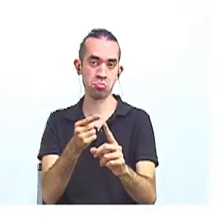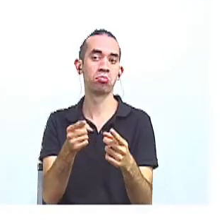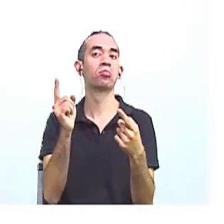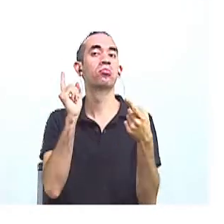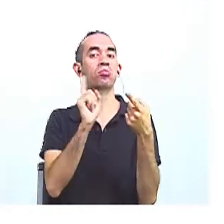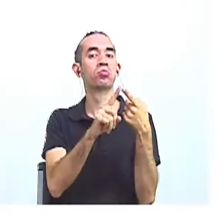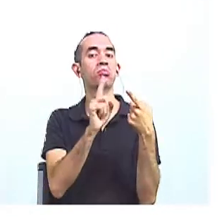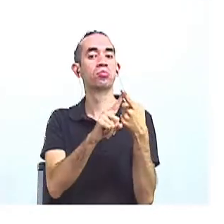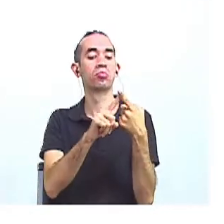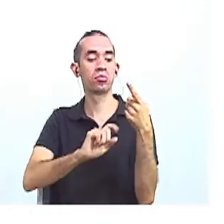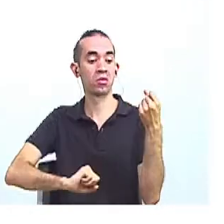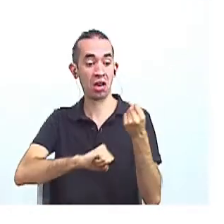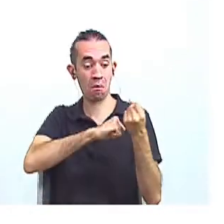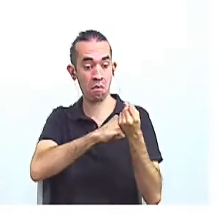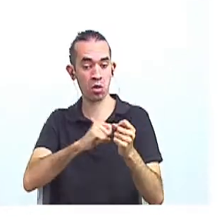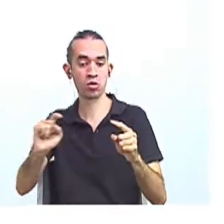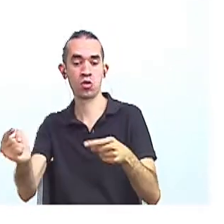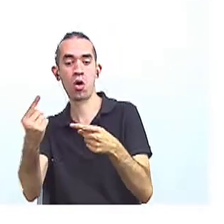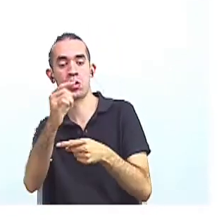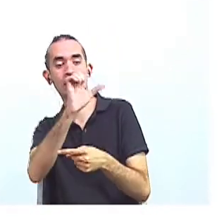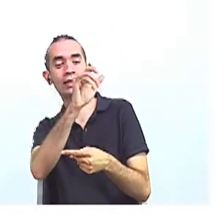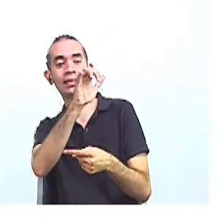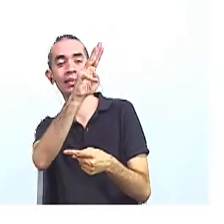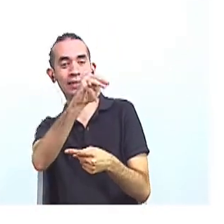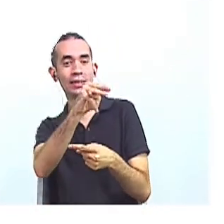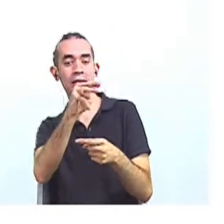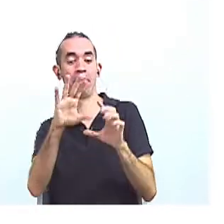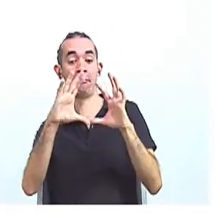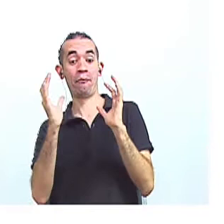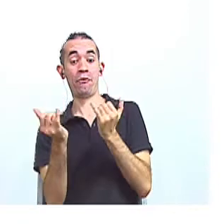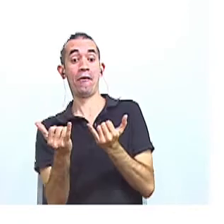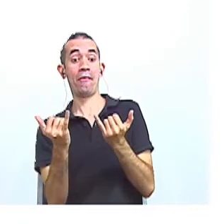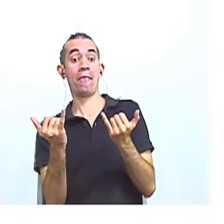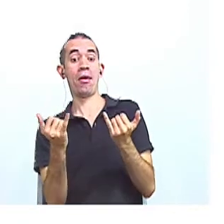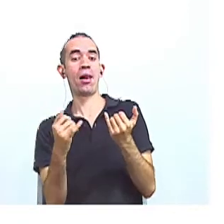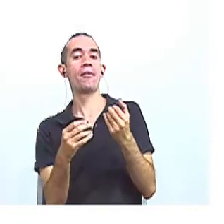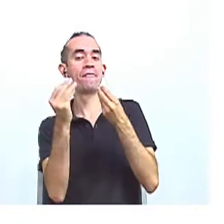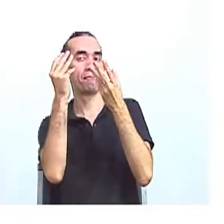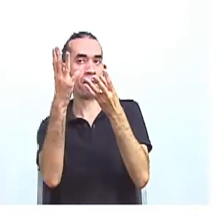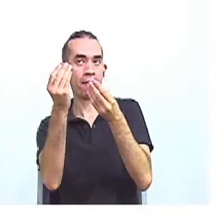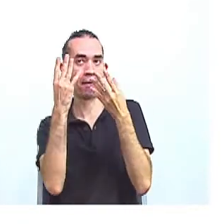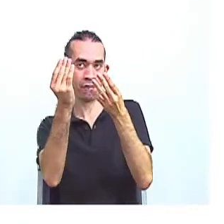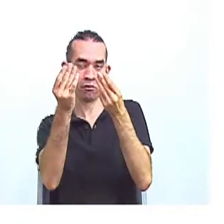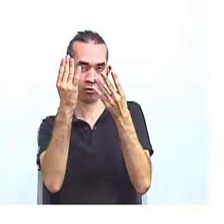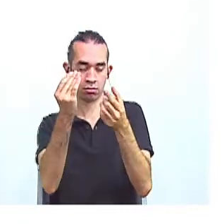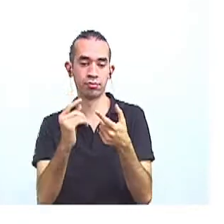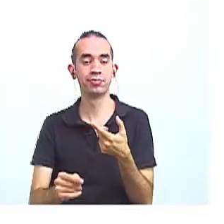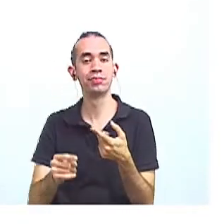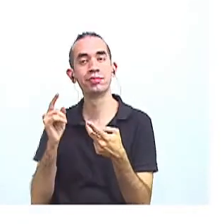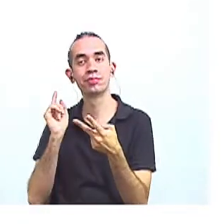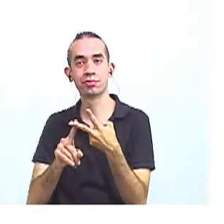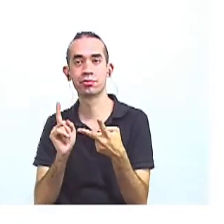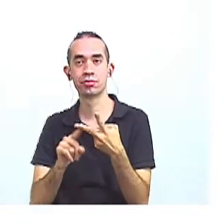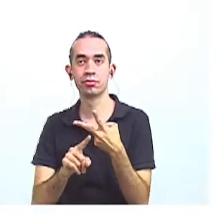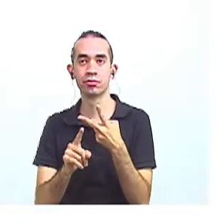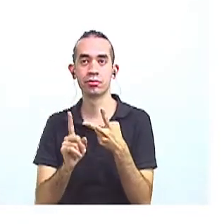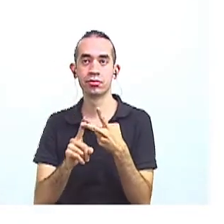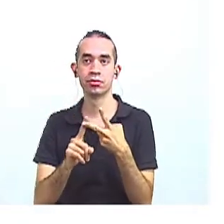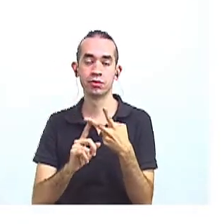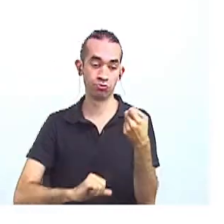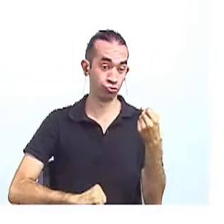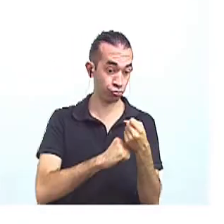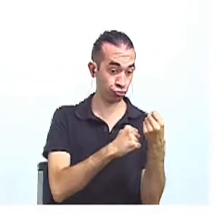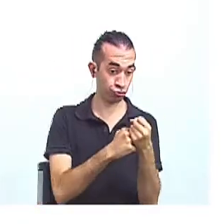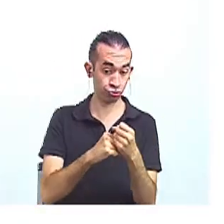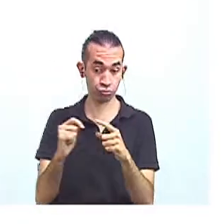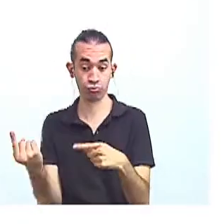about the pros and cons of STEAM in today's world. And also, we're going to be able to state opinions about